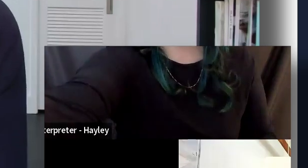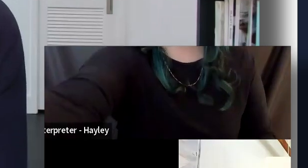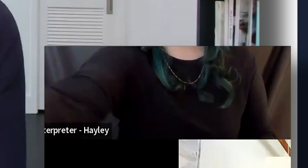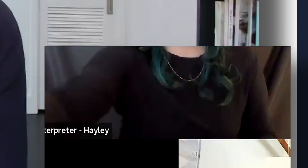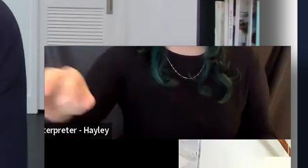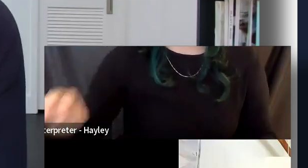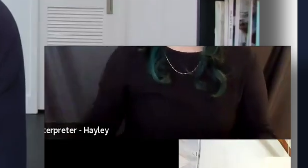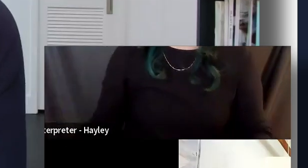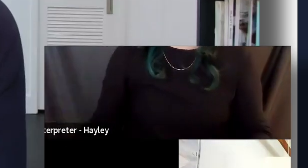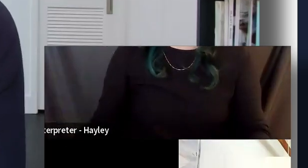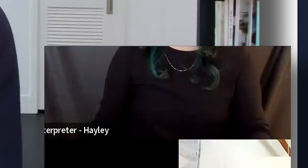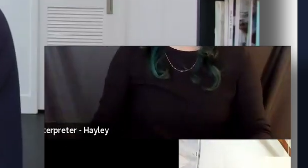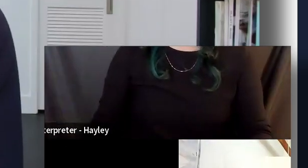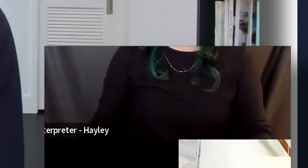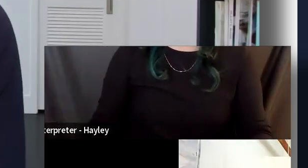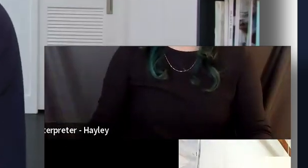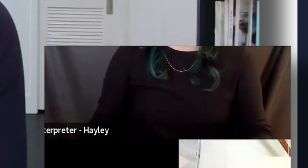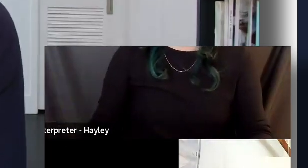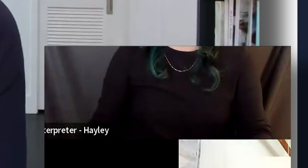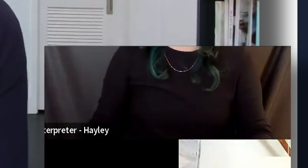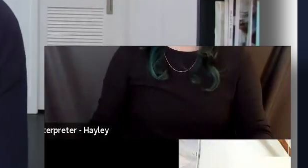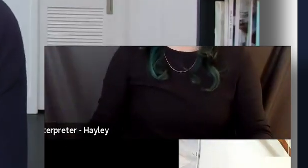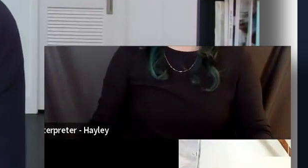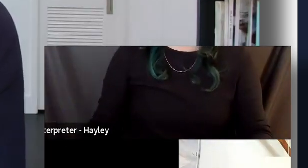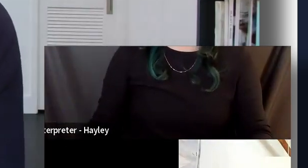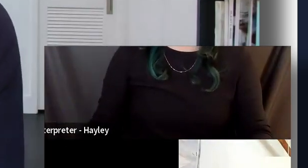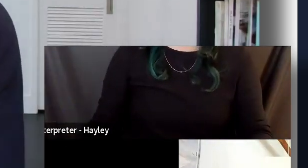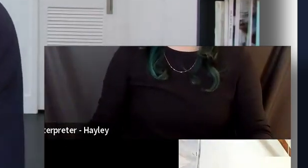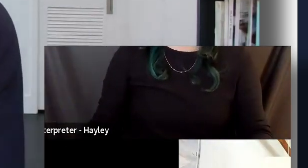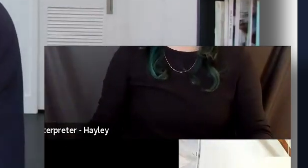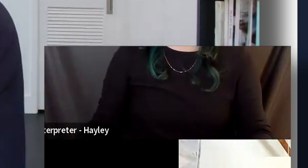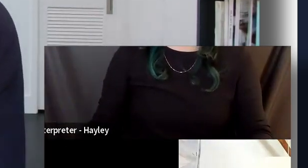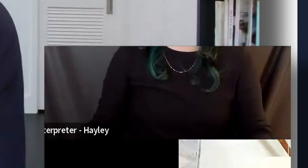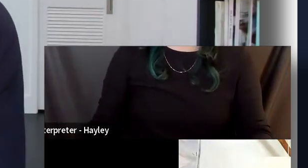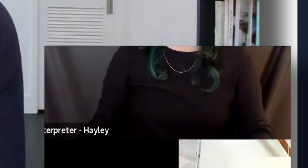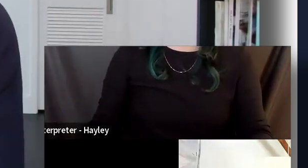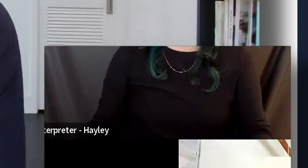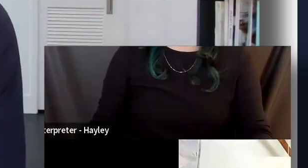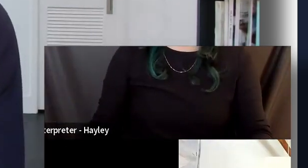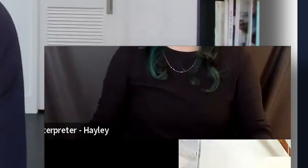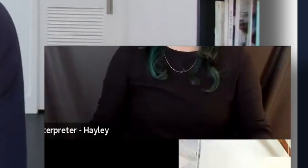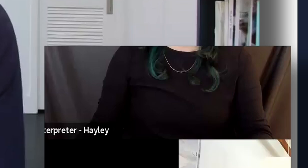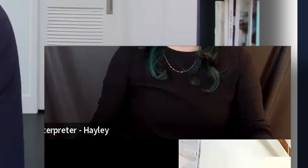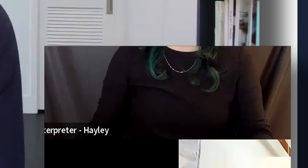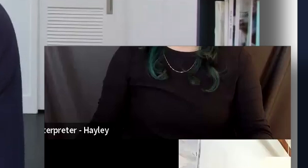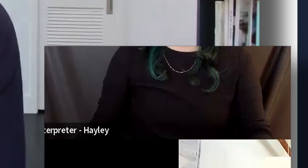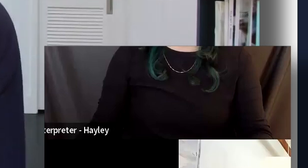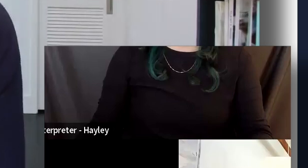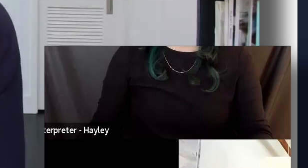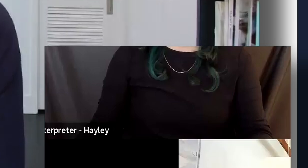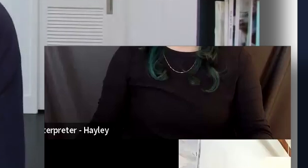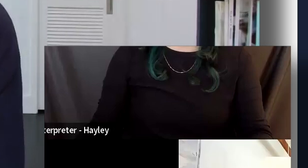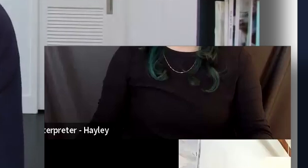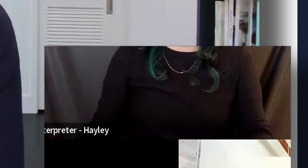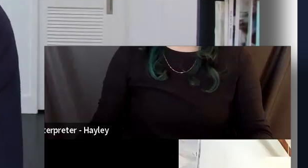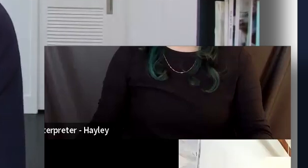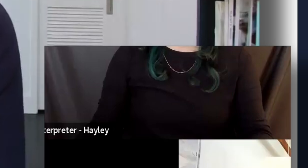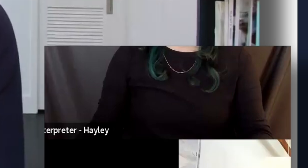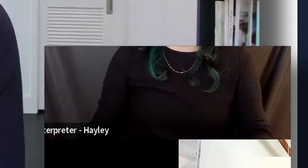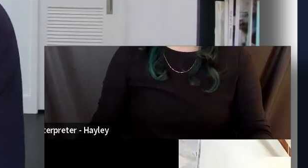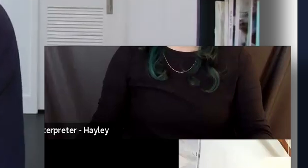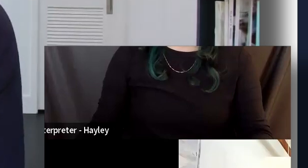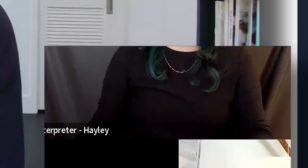and see whether he does that. And then we're going to have to wait and see if he does that, whether he's successful.